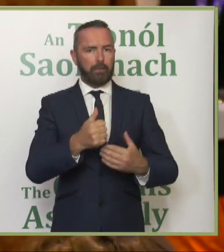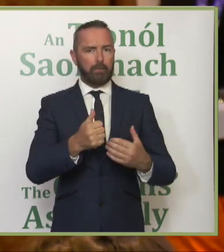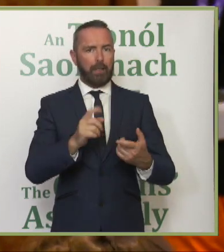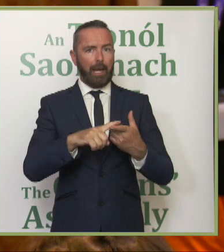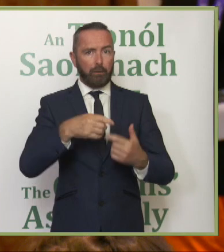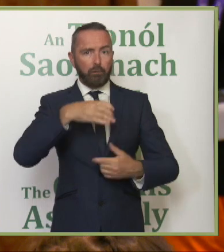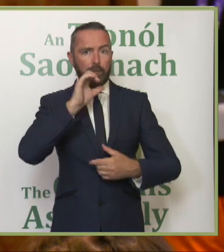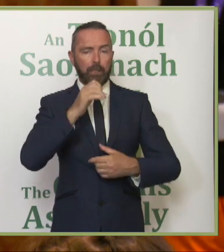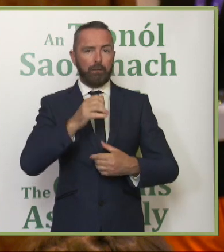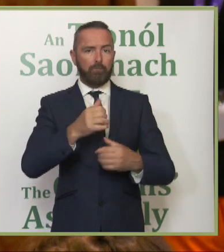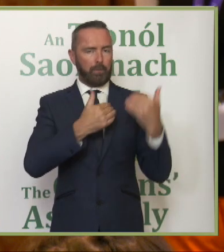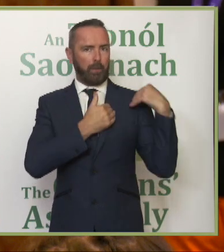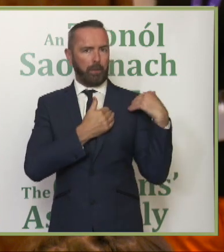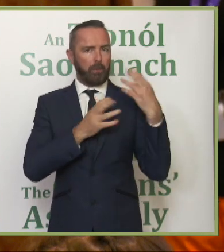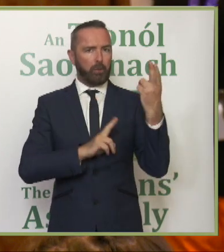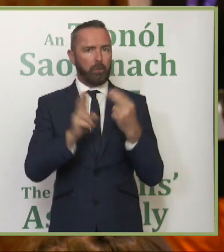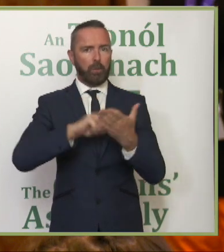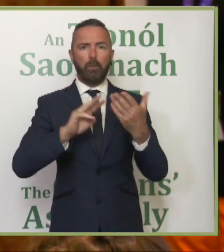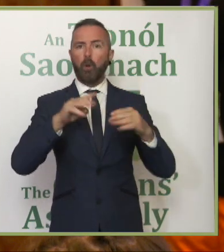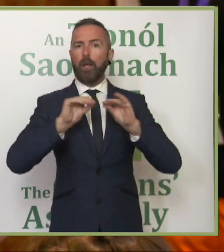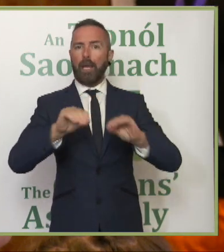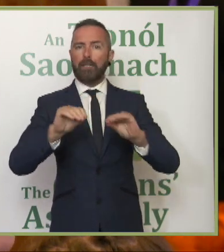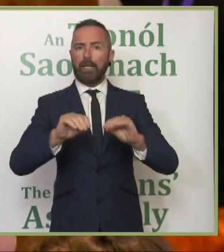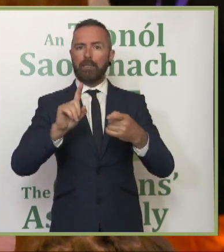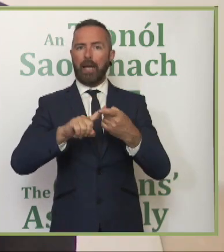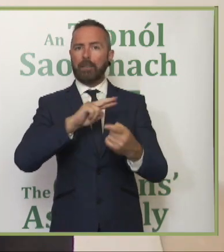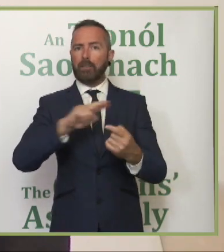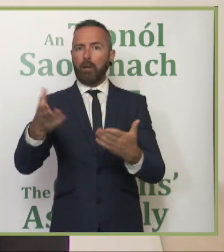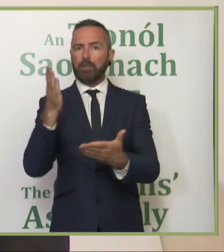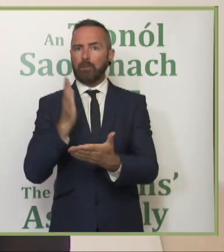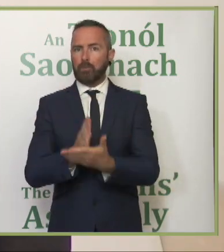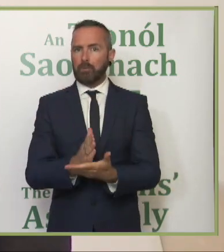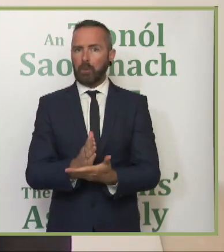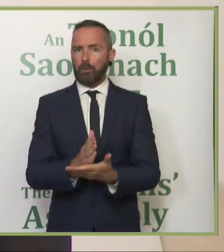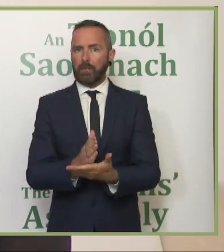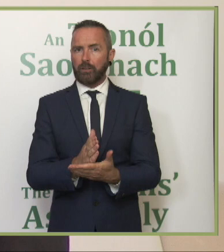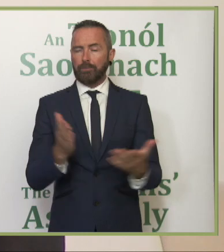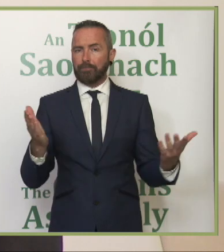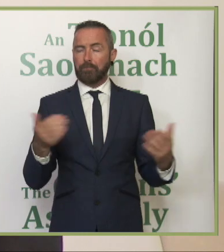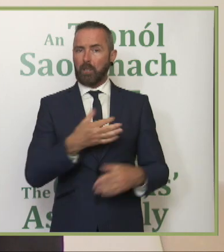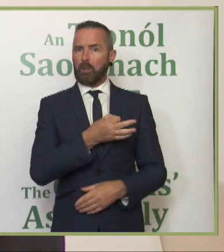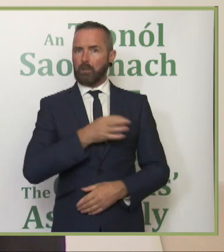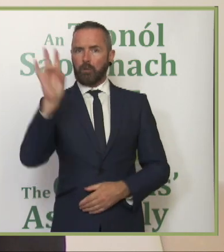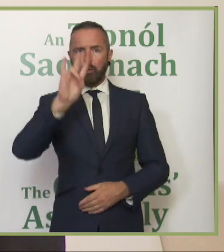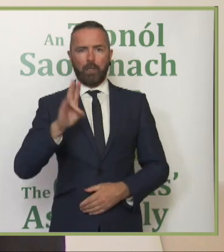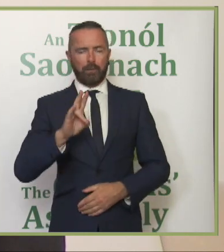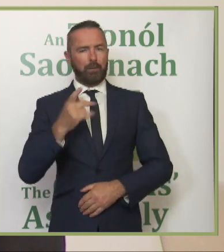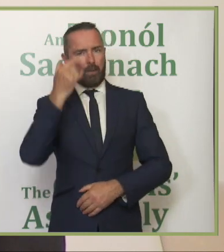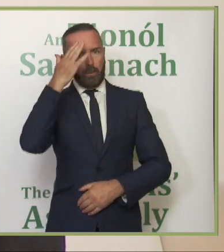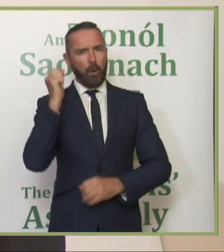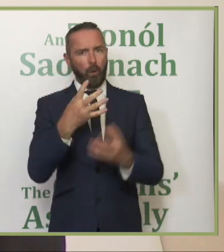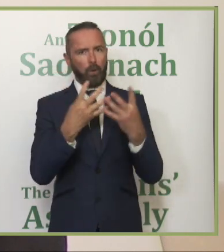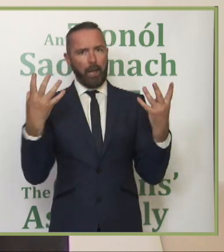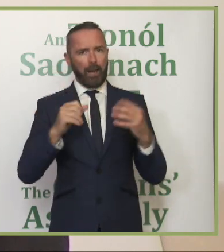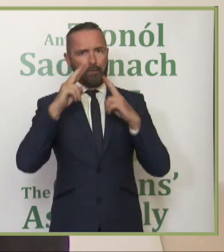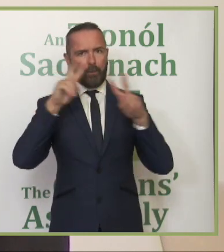education be practiced more instead of prohibition? Would it be more effective? Thanks, Jack, and a great question, and I know all of the panel will have a view on this one. I might just ask